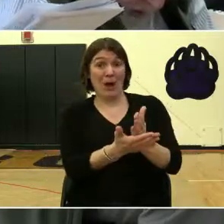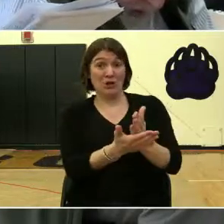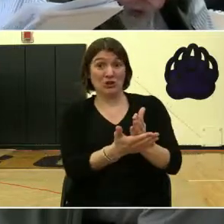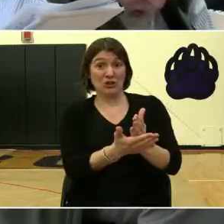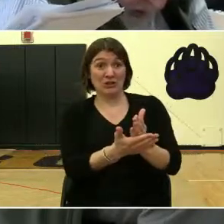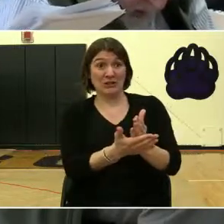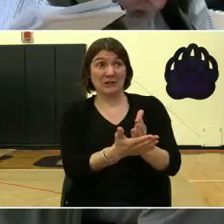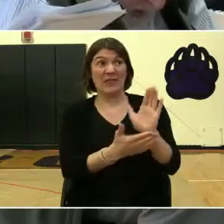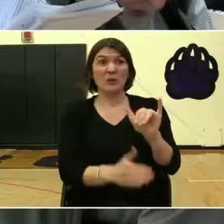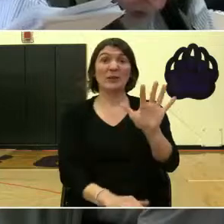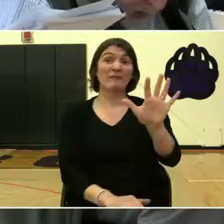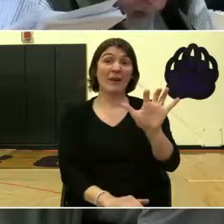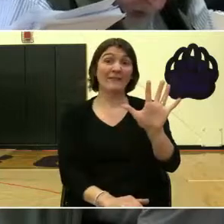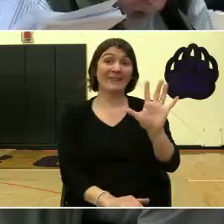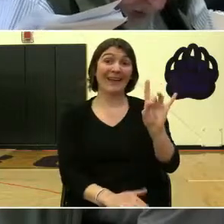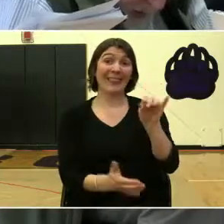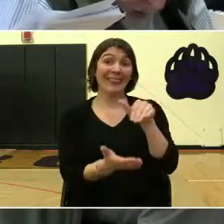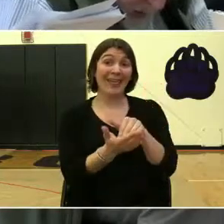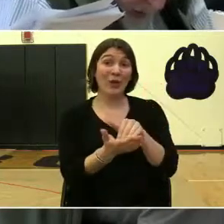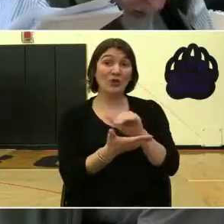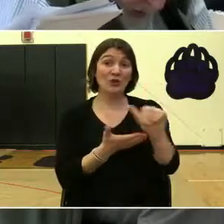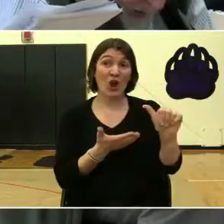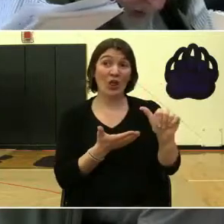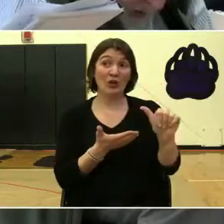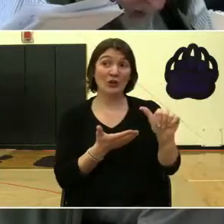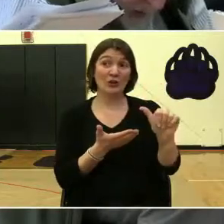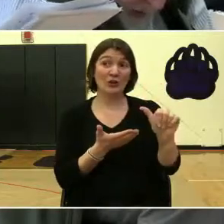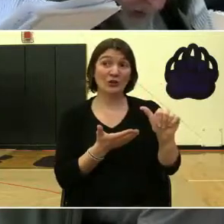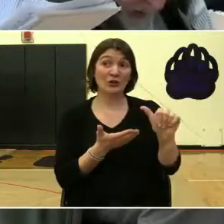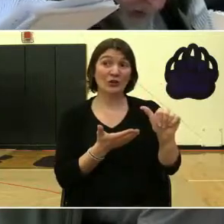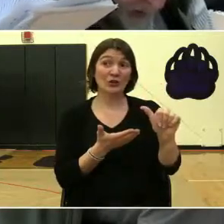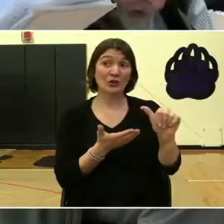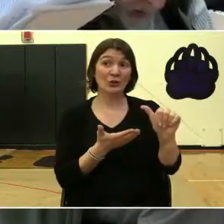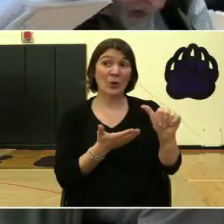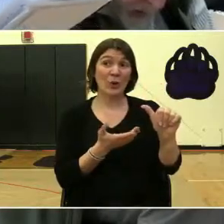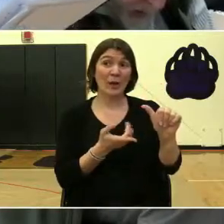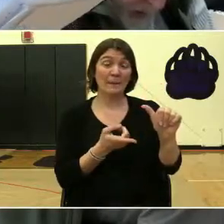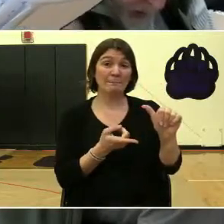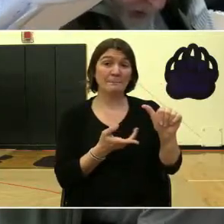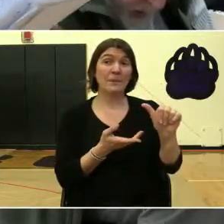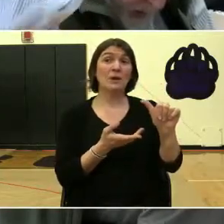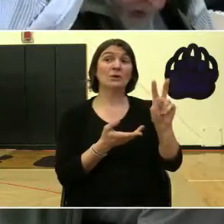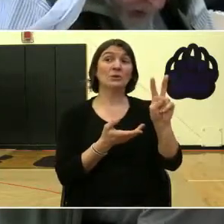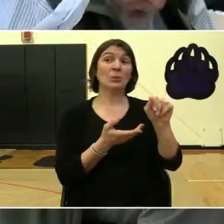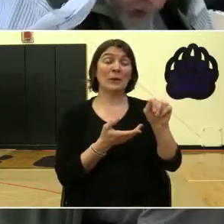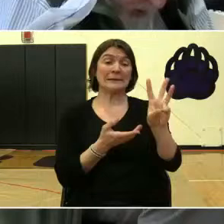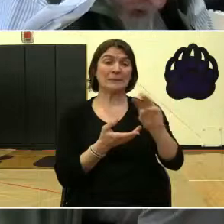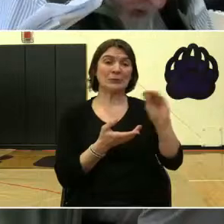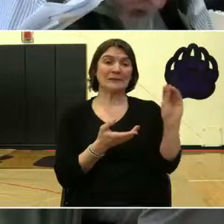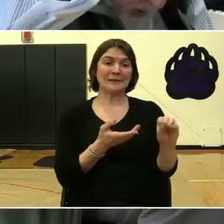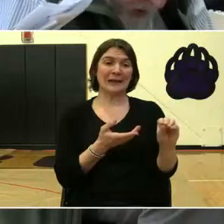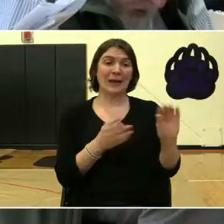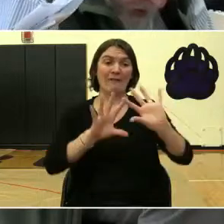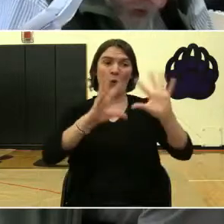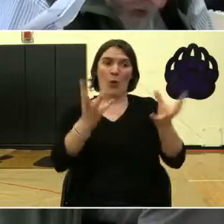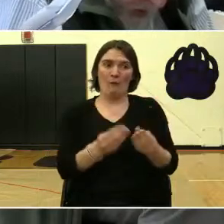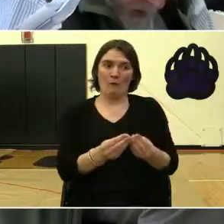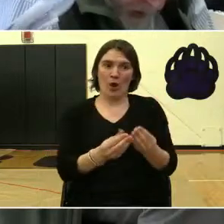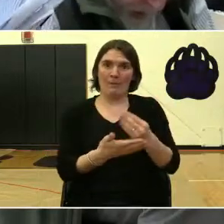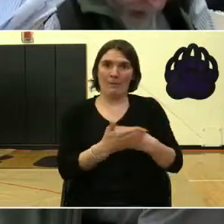amounted to $558,000 or so um which was 2 6% of the overall